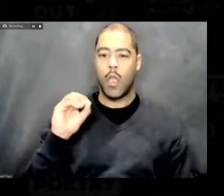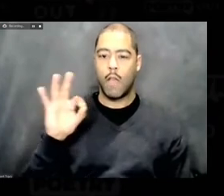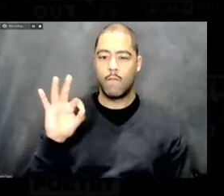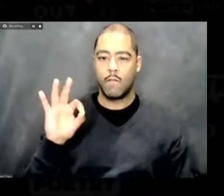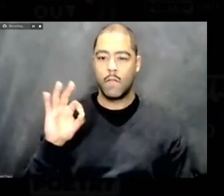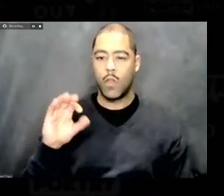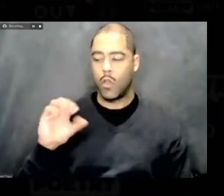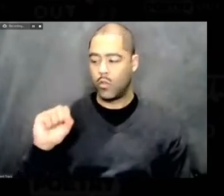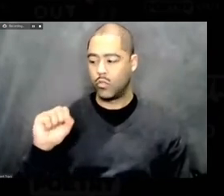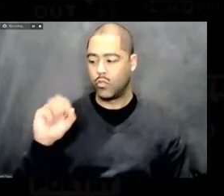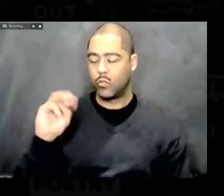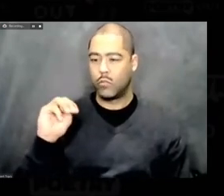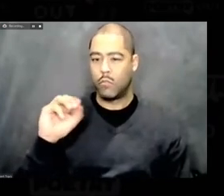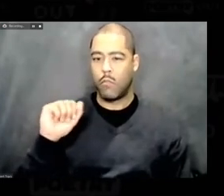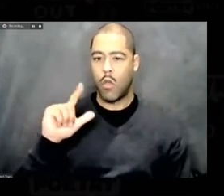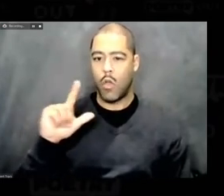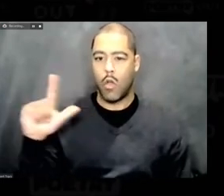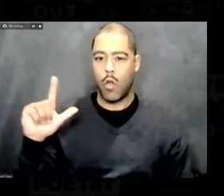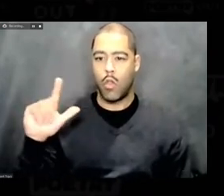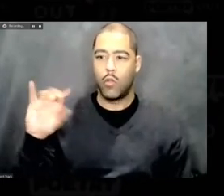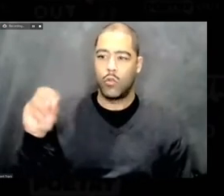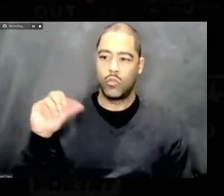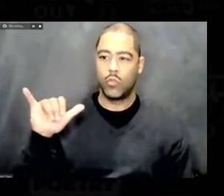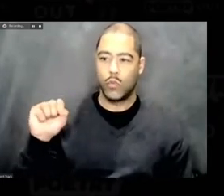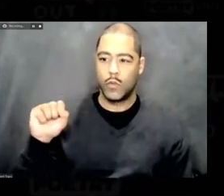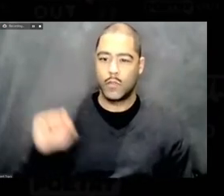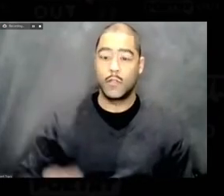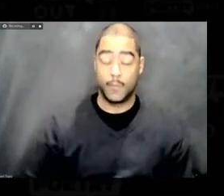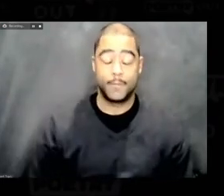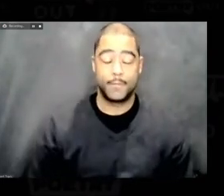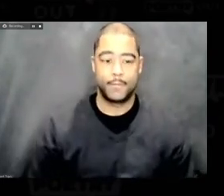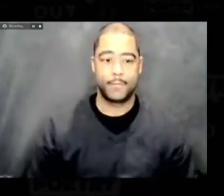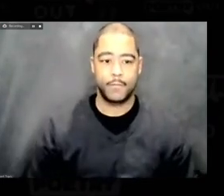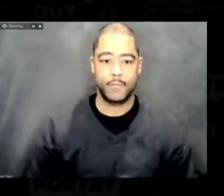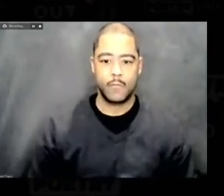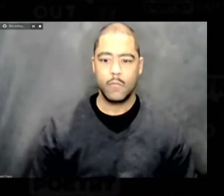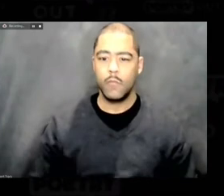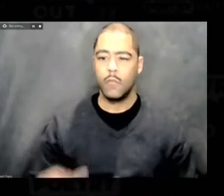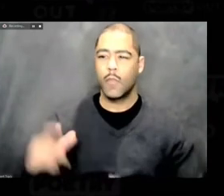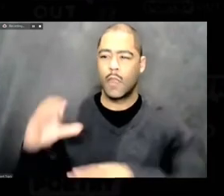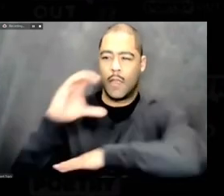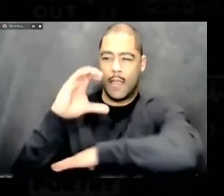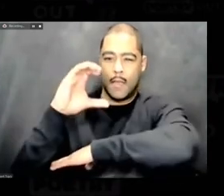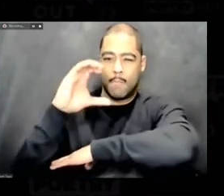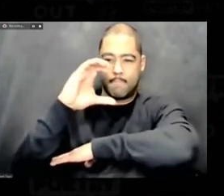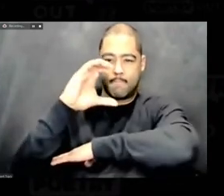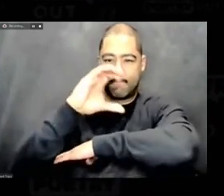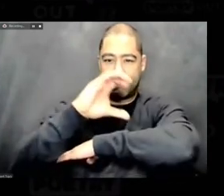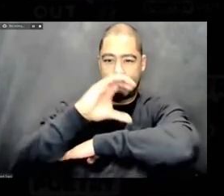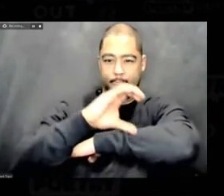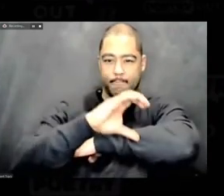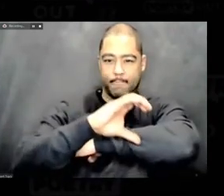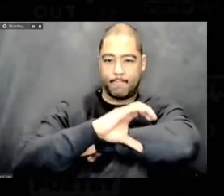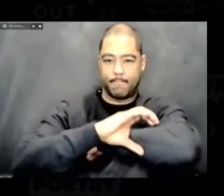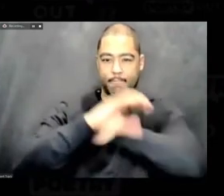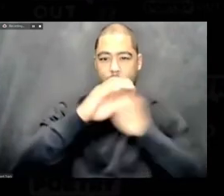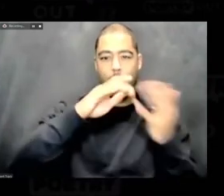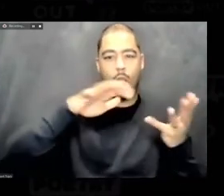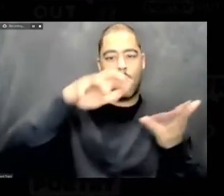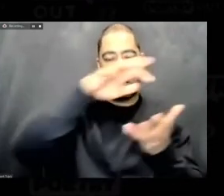Last night's sunset and its fuchsia clouds. The light when dusk reaches the edge of the